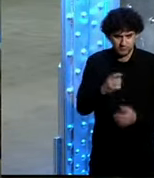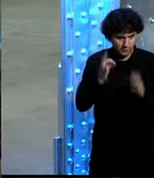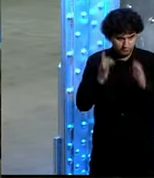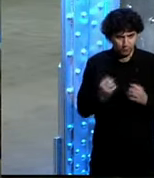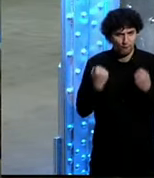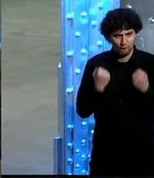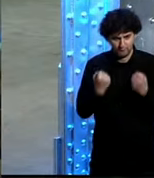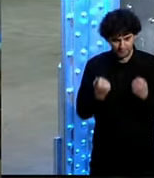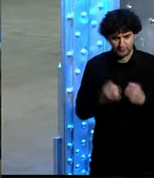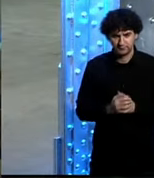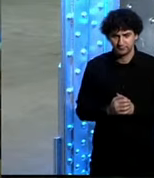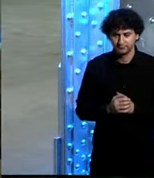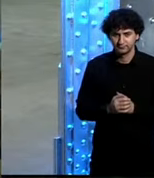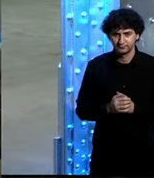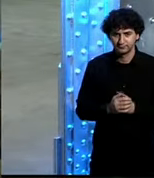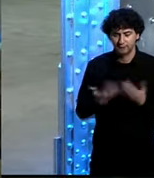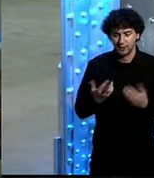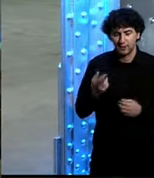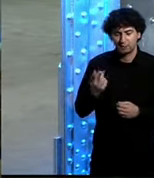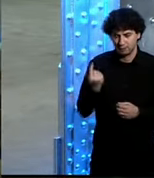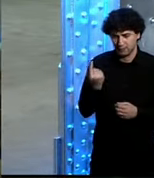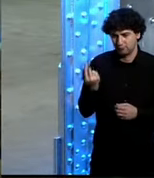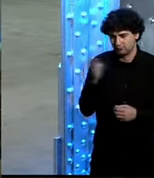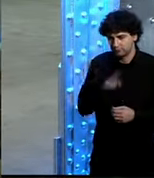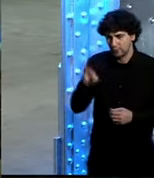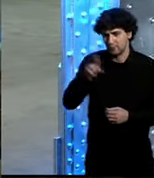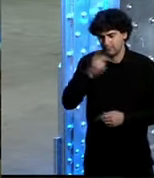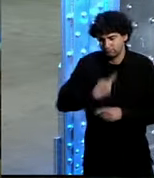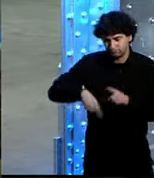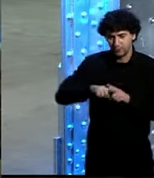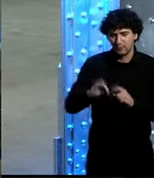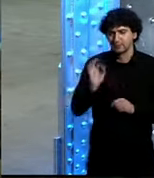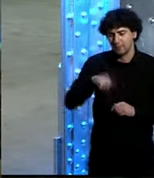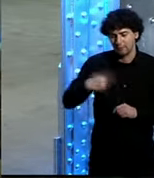market was already good, well branded, so we could